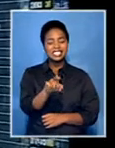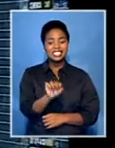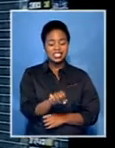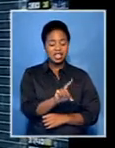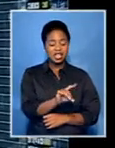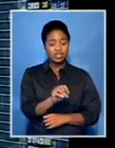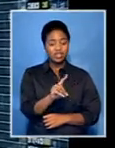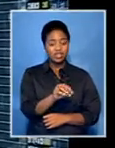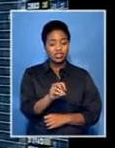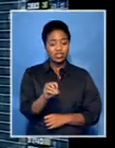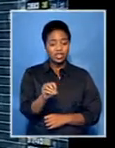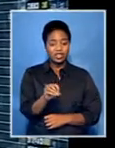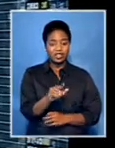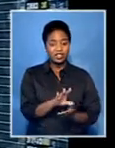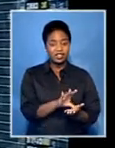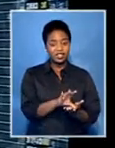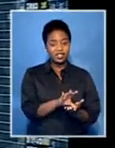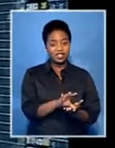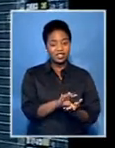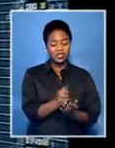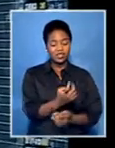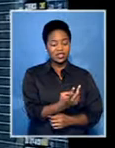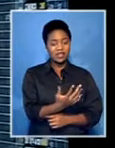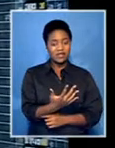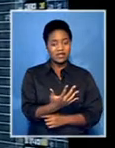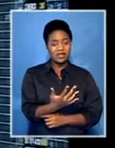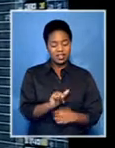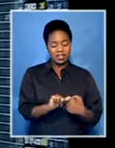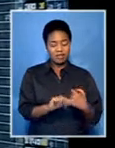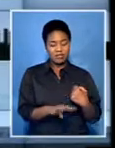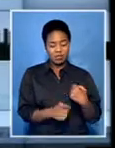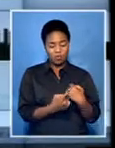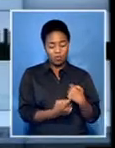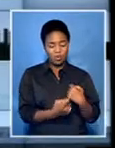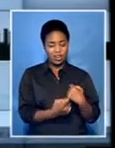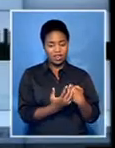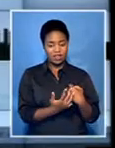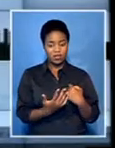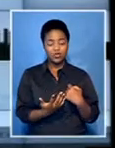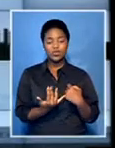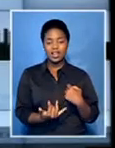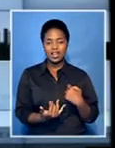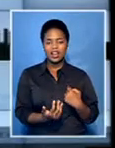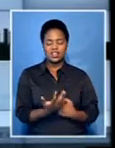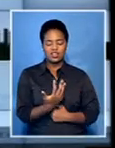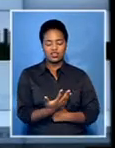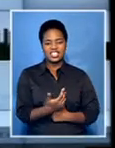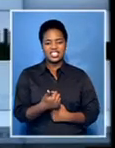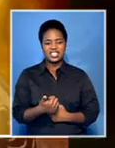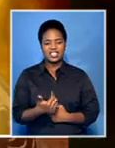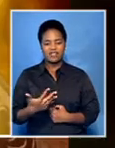rand investment into the all-share index on 25 April 1994 would today be worth 965 rand,